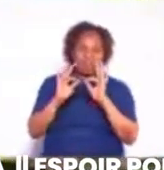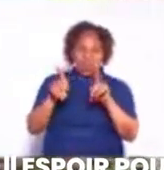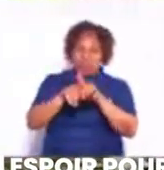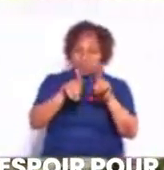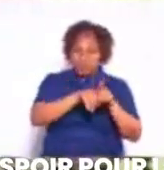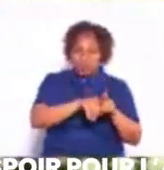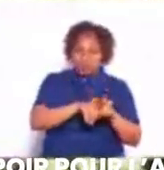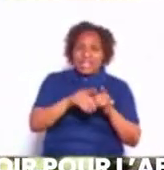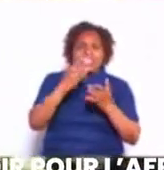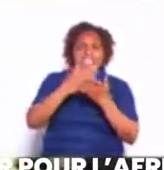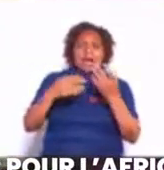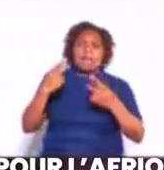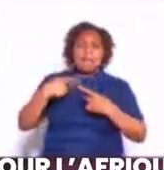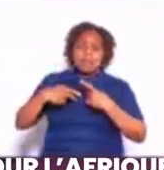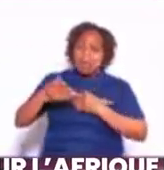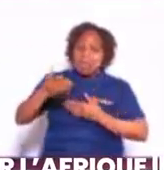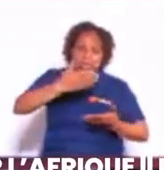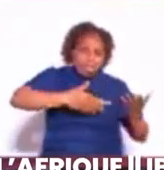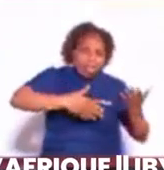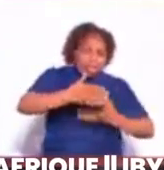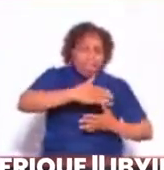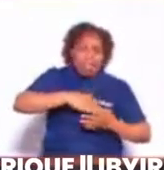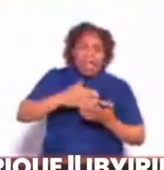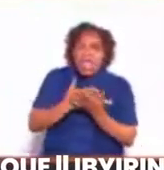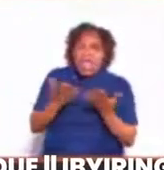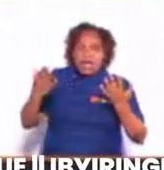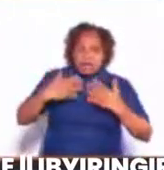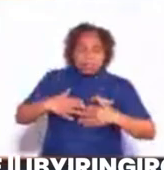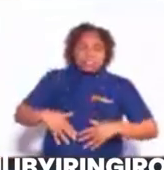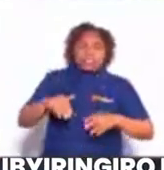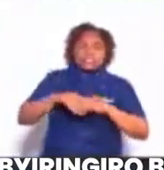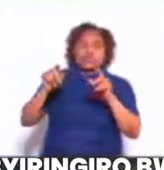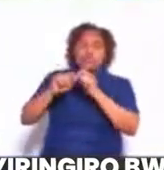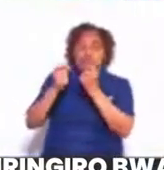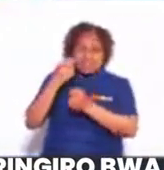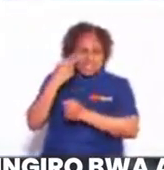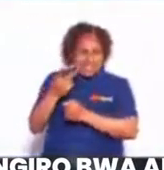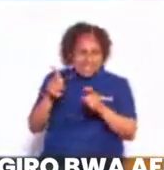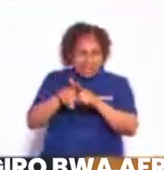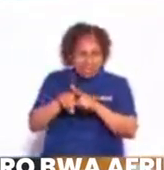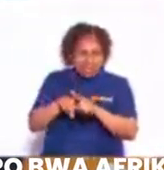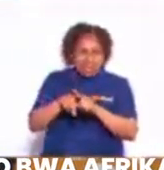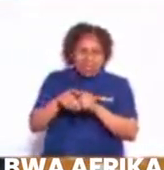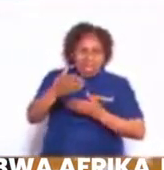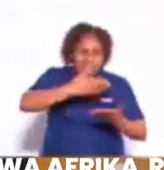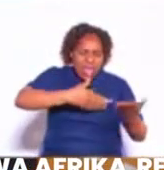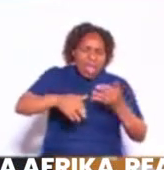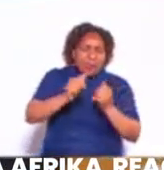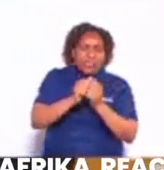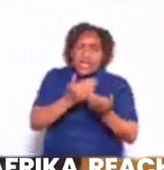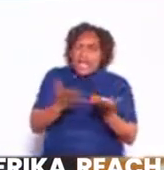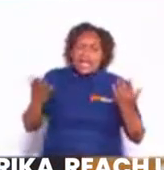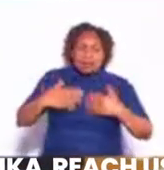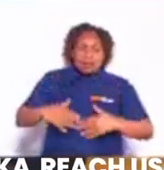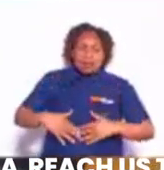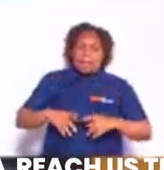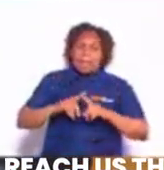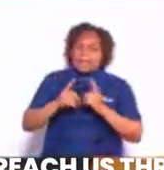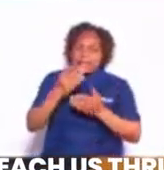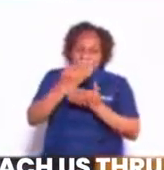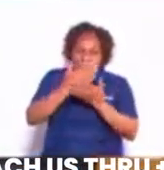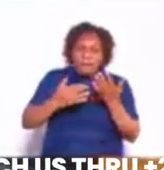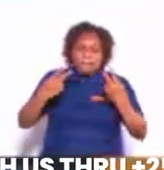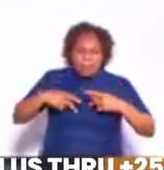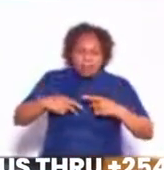know, there are some people who can mingle with anybody in the group. Have you ever seen such kind of people? They can mingle with anybody. But there are some people can mingle only